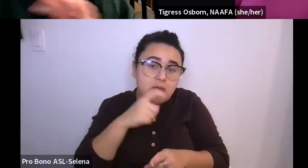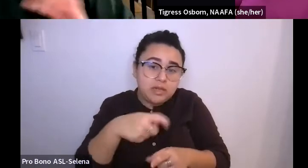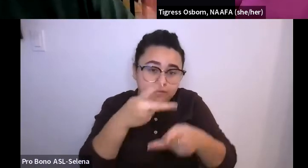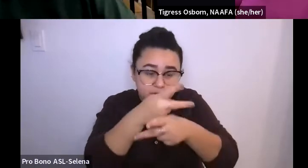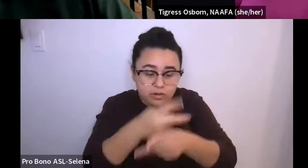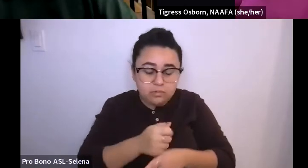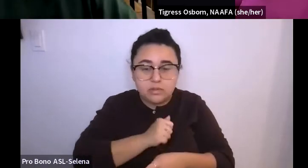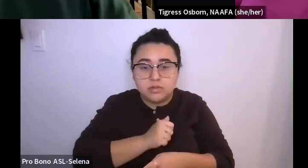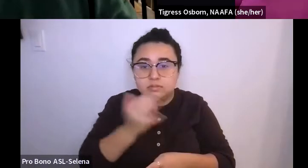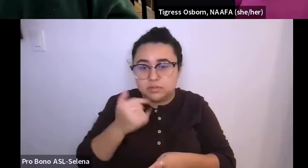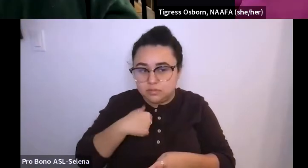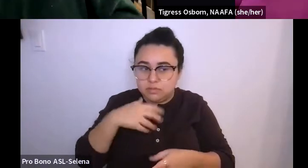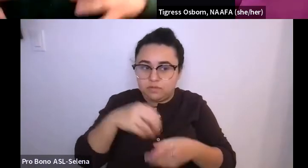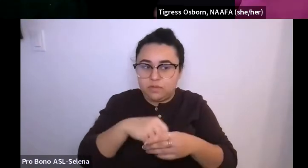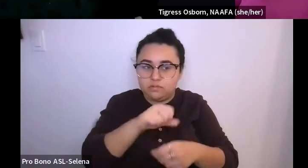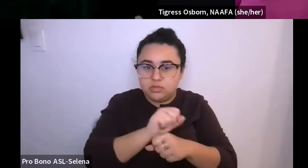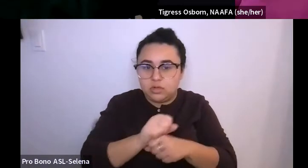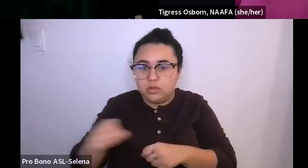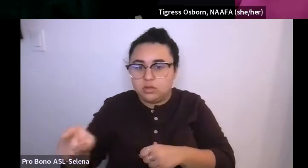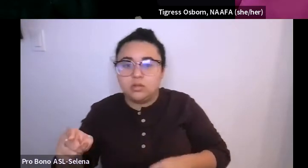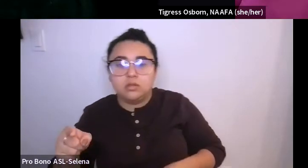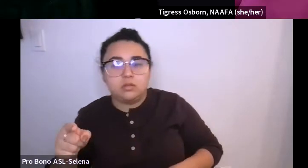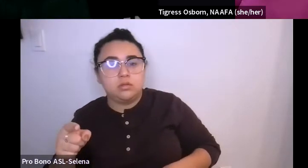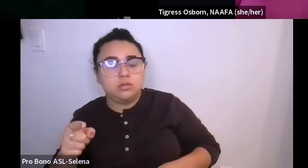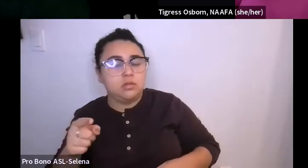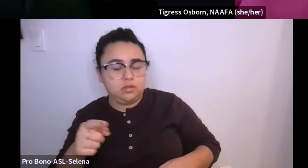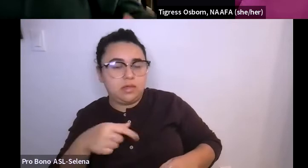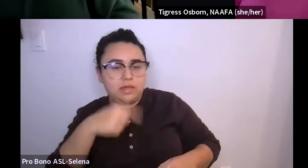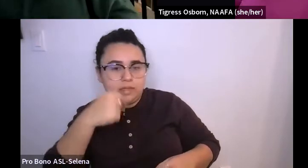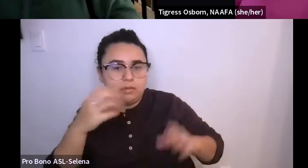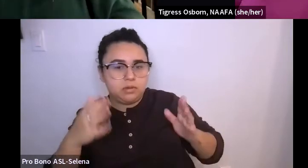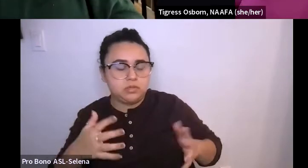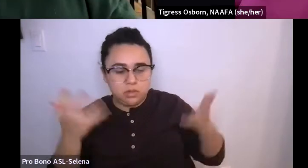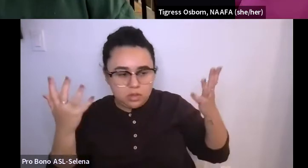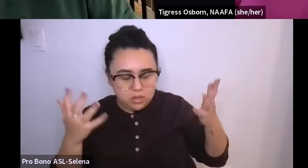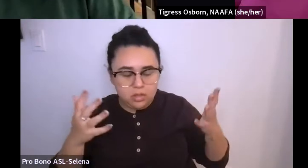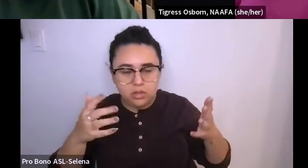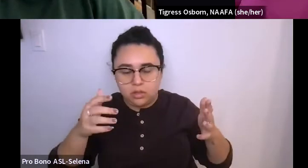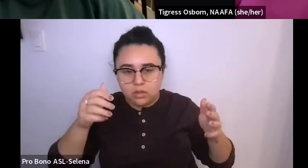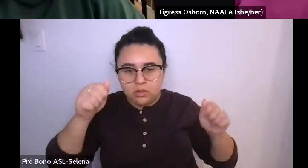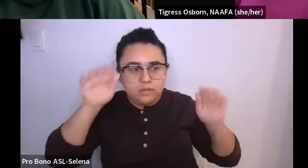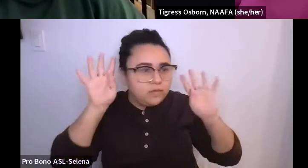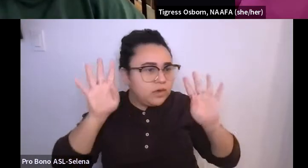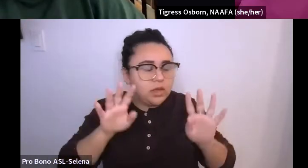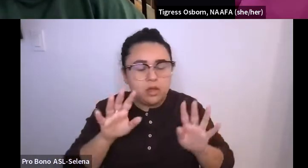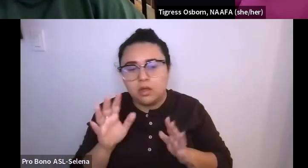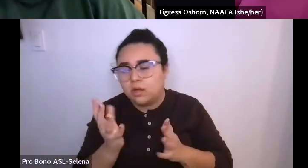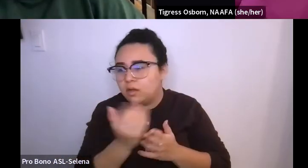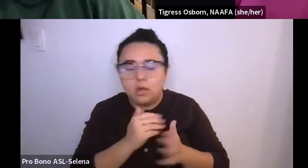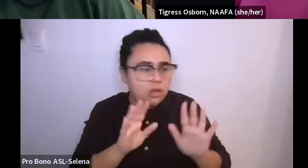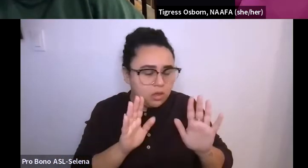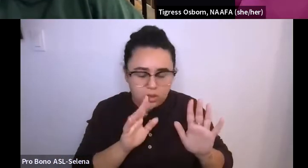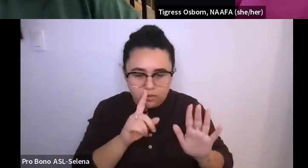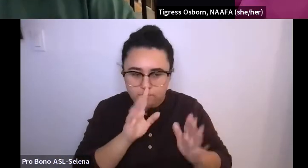out because I'm on a job. And then suddenly it becomes this, oh no, don't say that